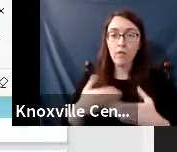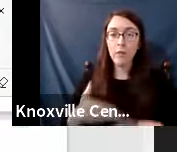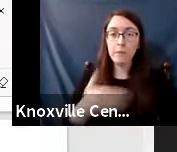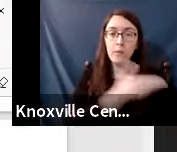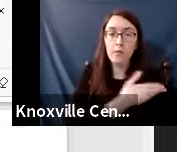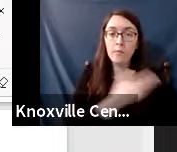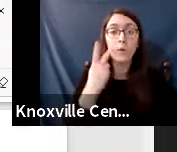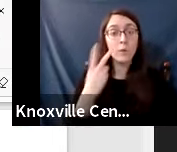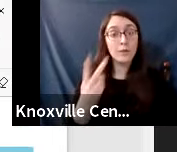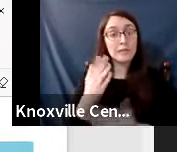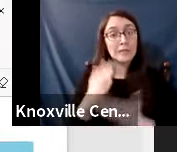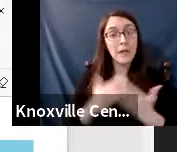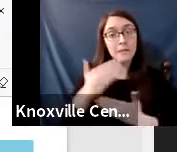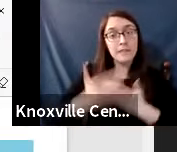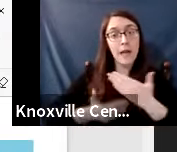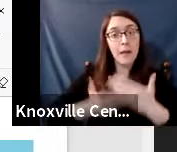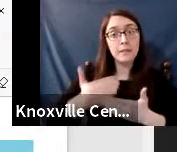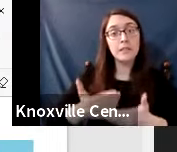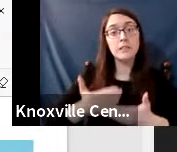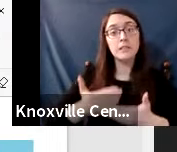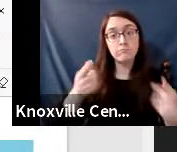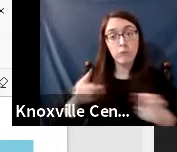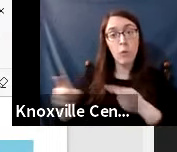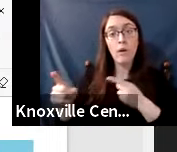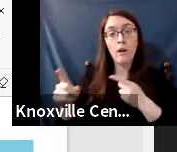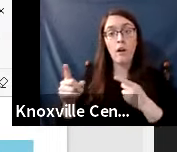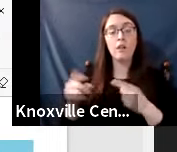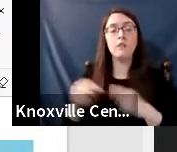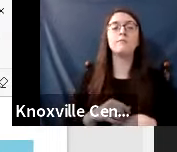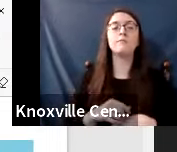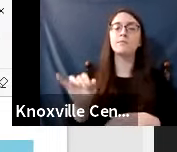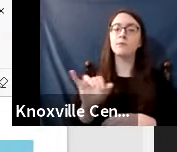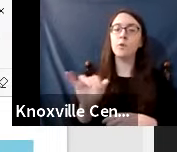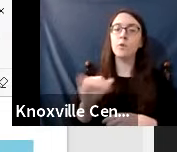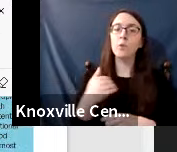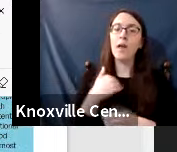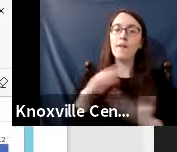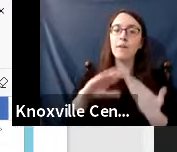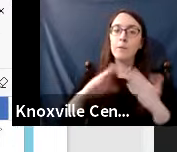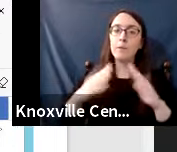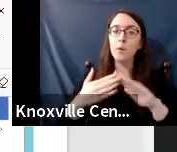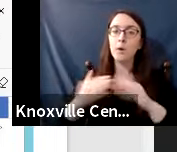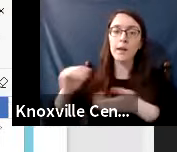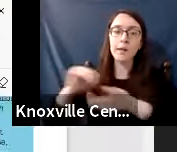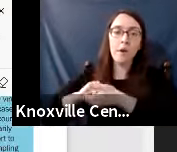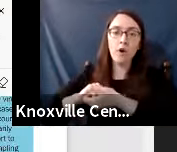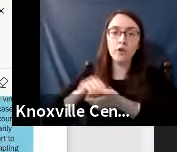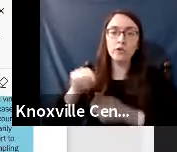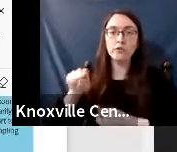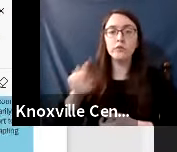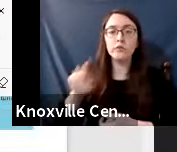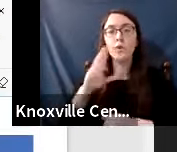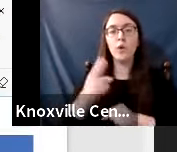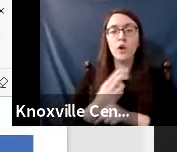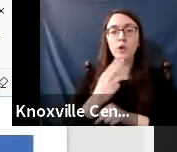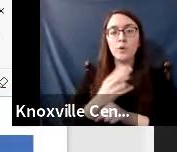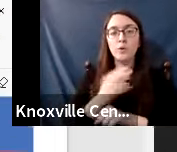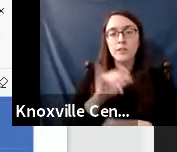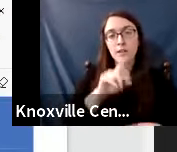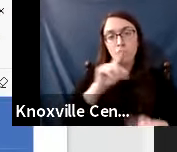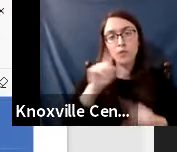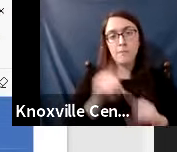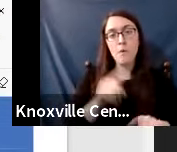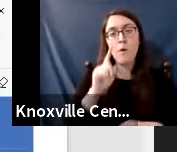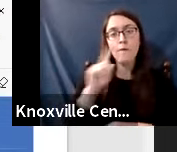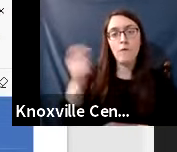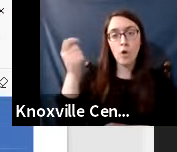being done as a result. The other thing that happens is we have community partners who use this report in grant